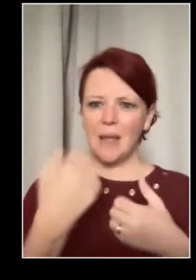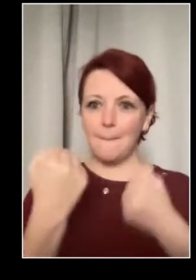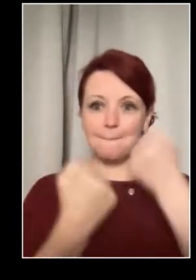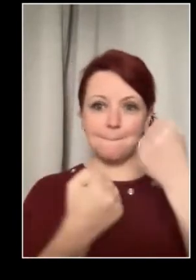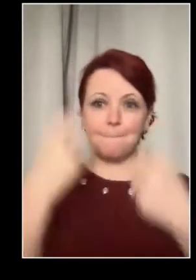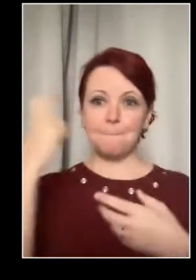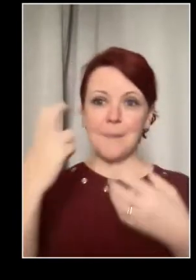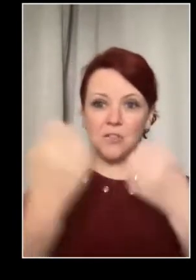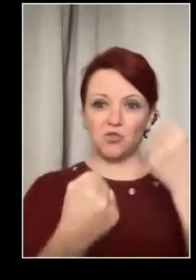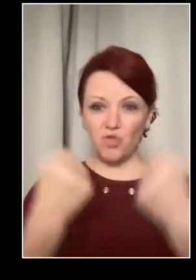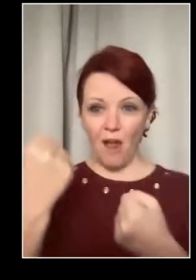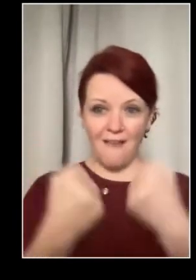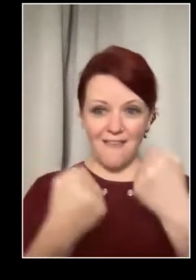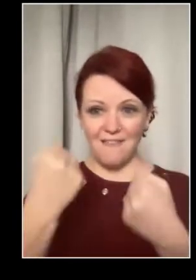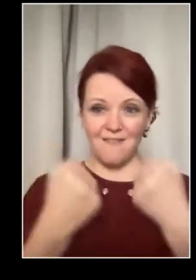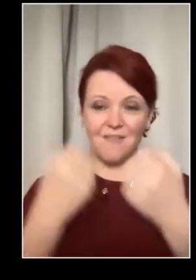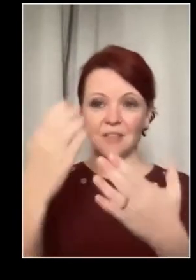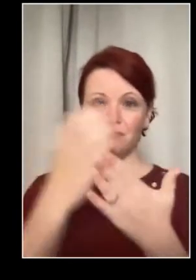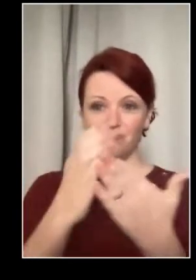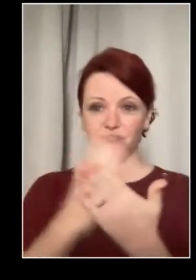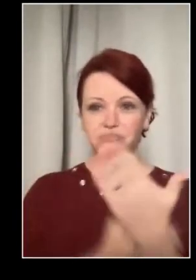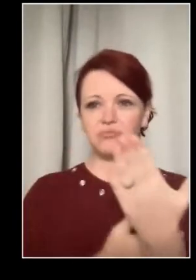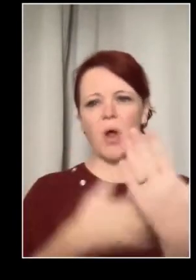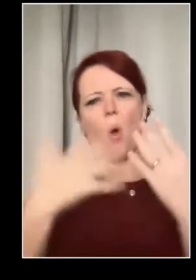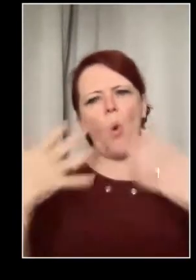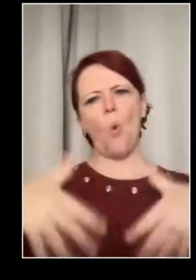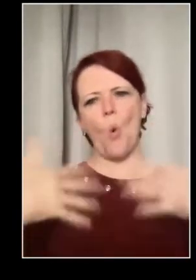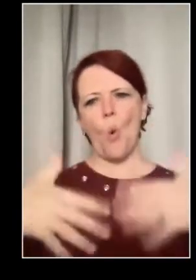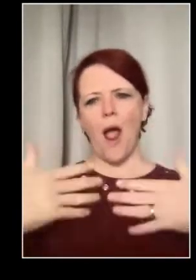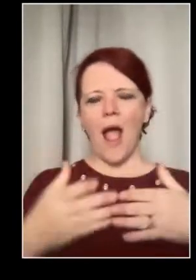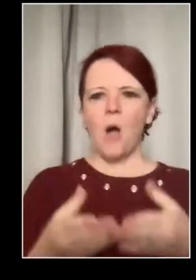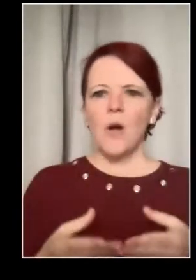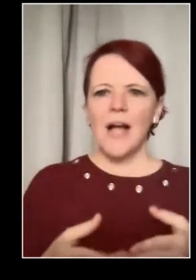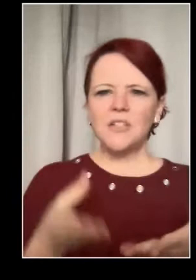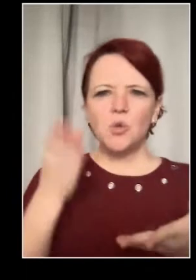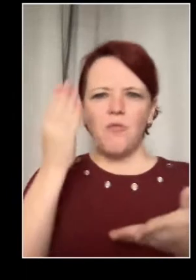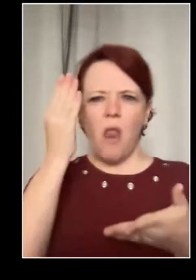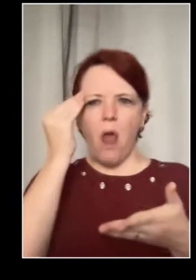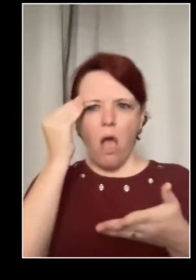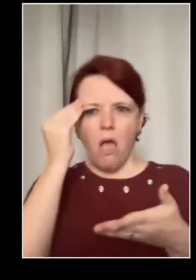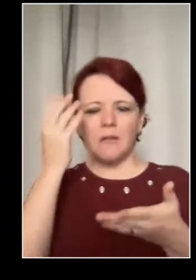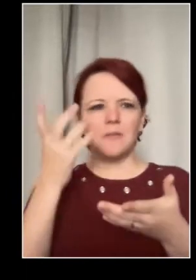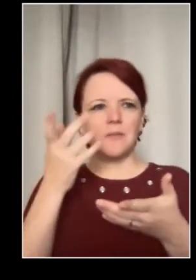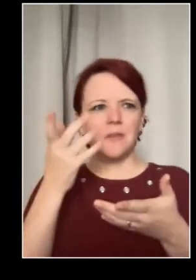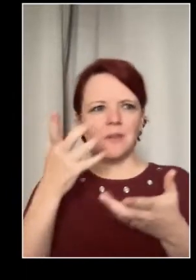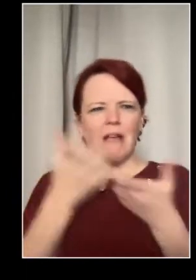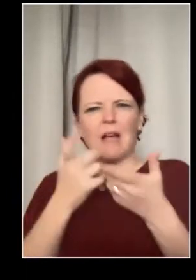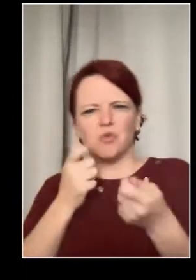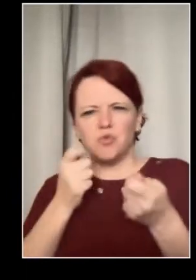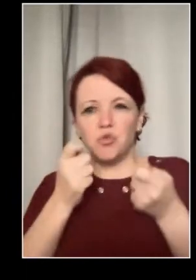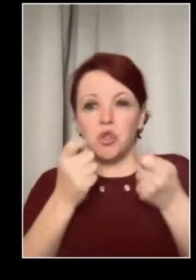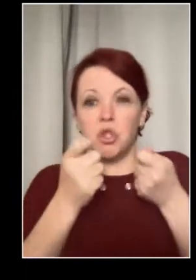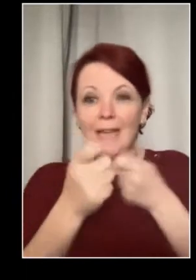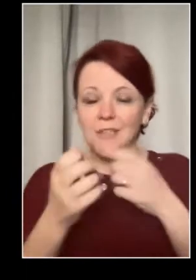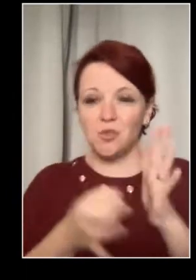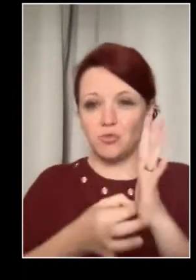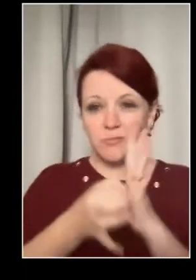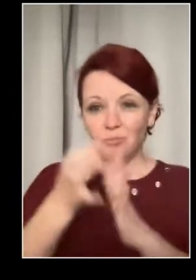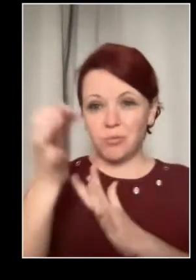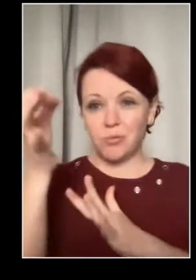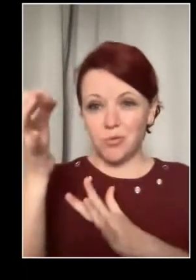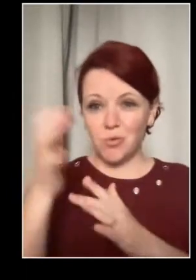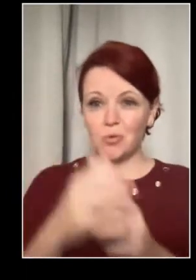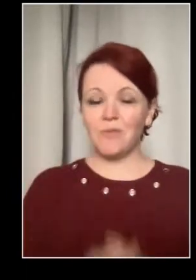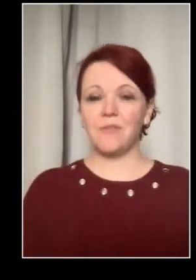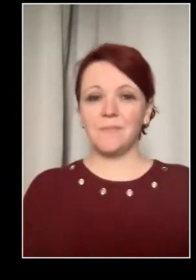great apprenticeship strategy where you have learned from your successes and are rolling it out across the business. And the judges were impressed that you have embedded